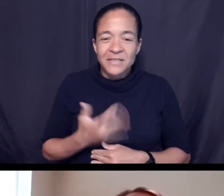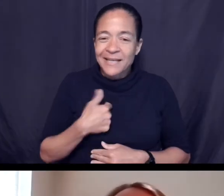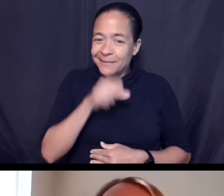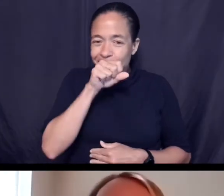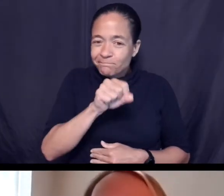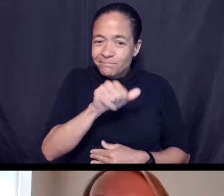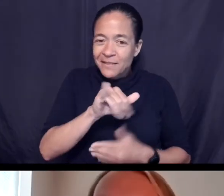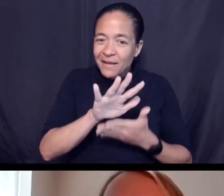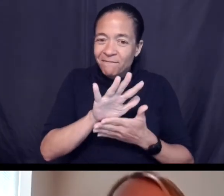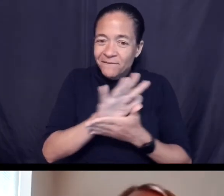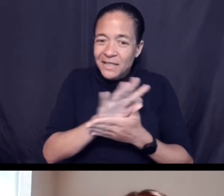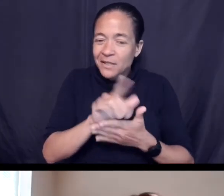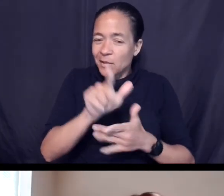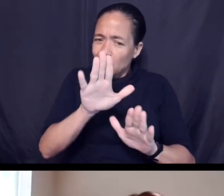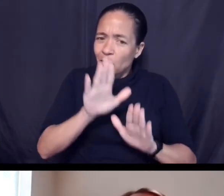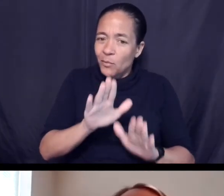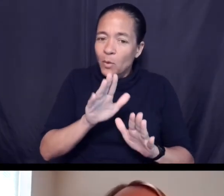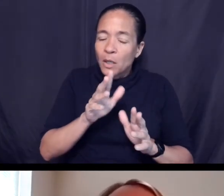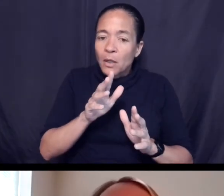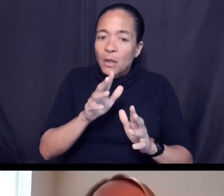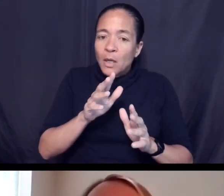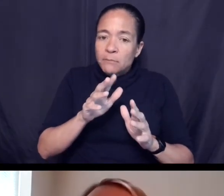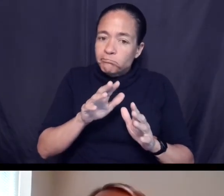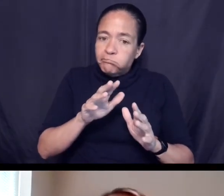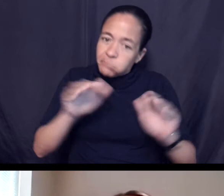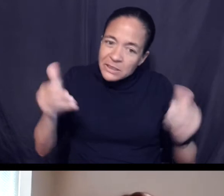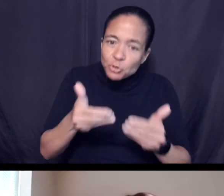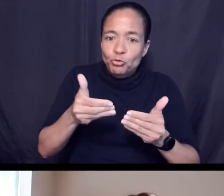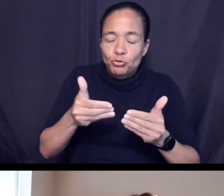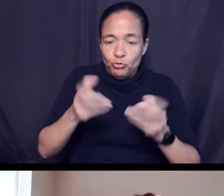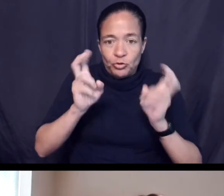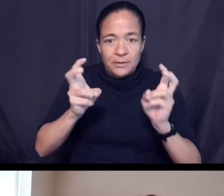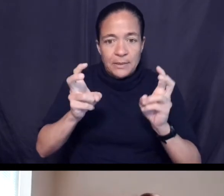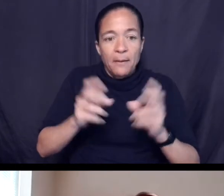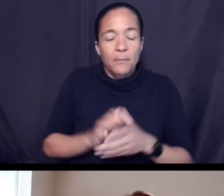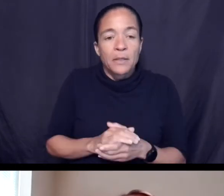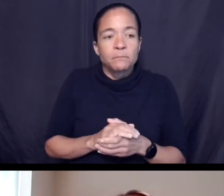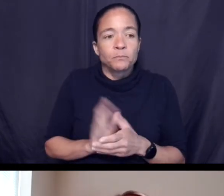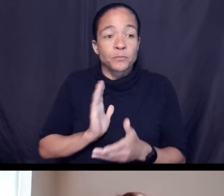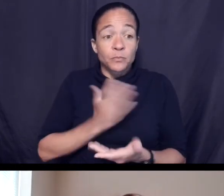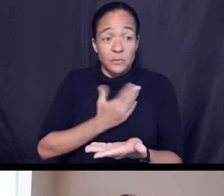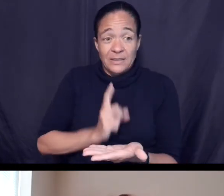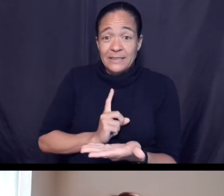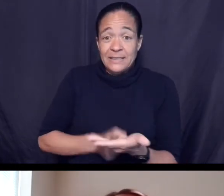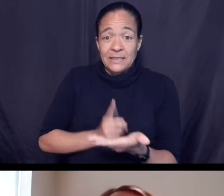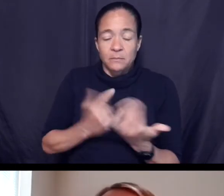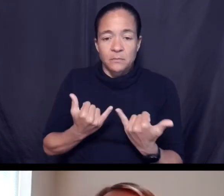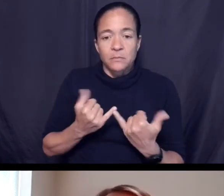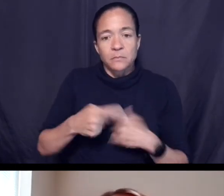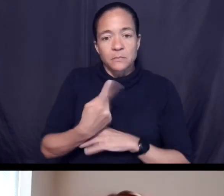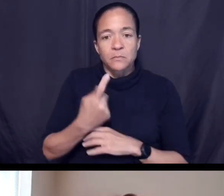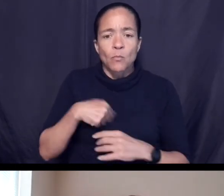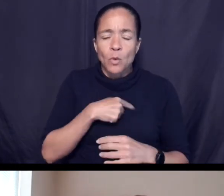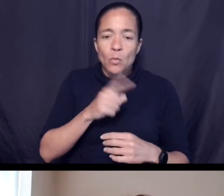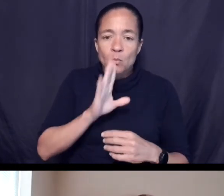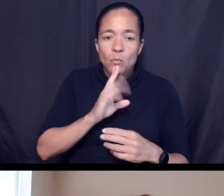I love that video, and I think it's just a great way to get started and introduce this topic. So for our discussion points today, we're going to